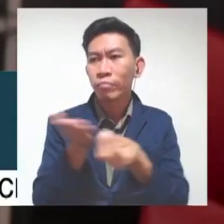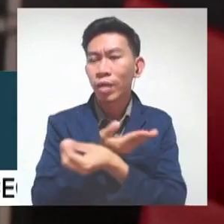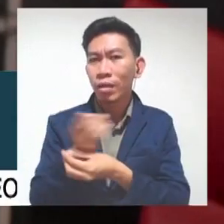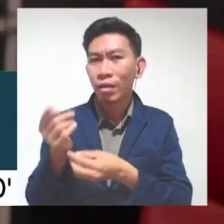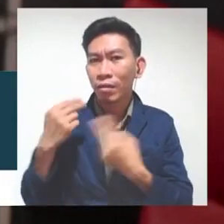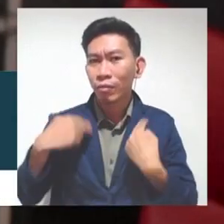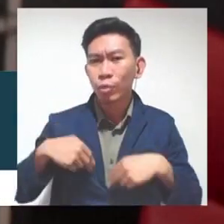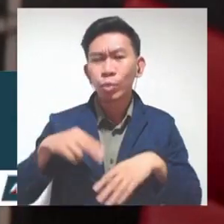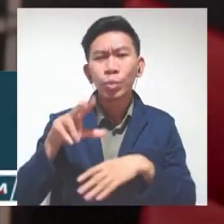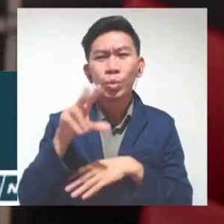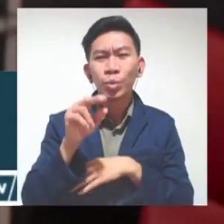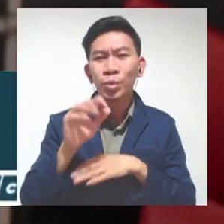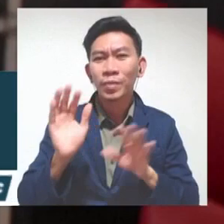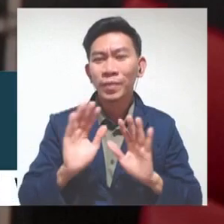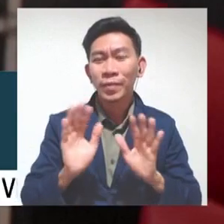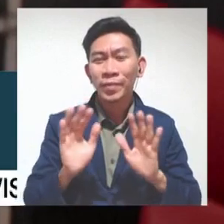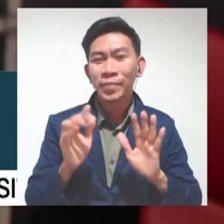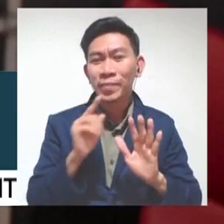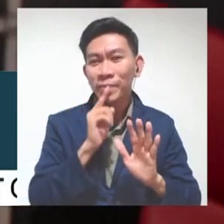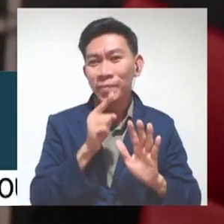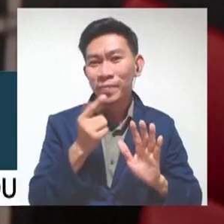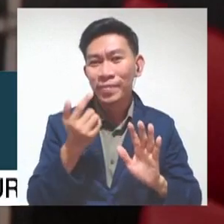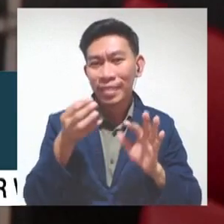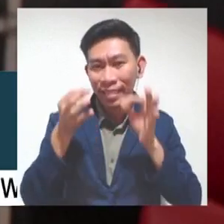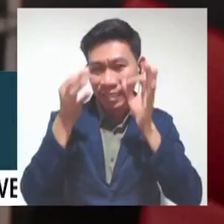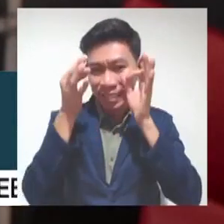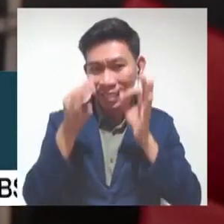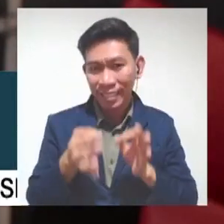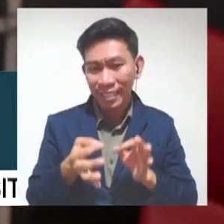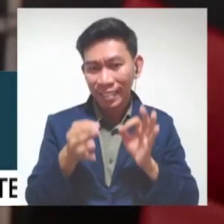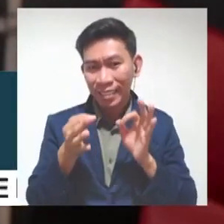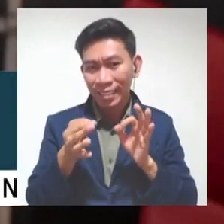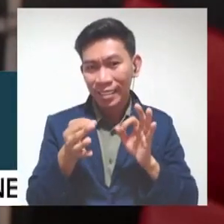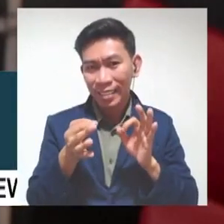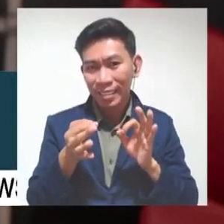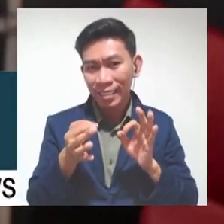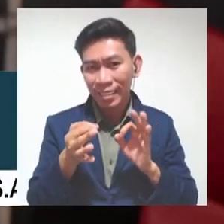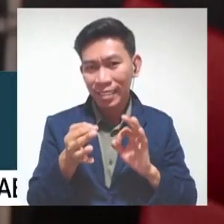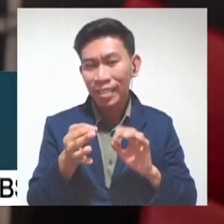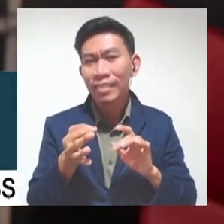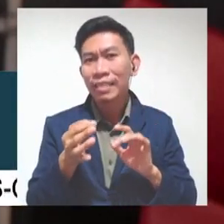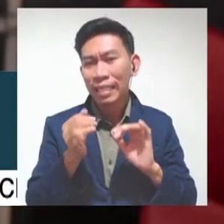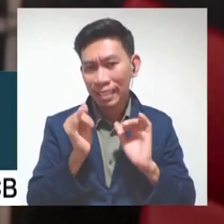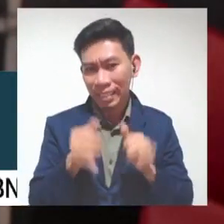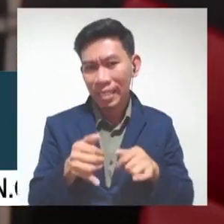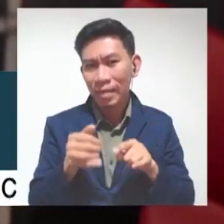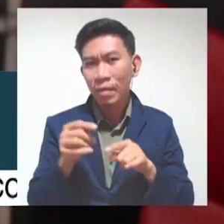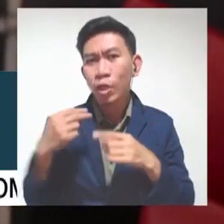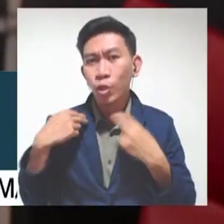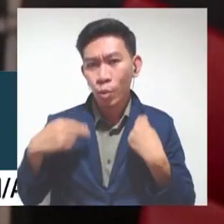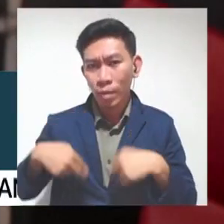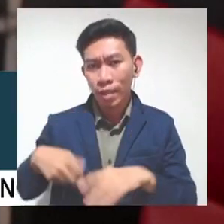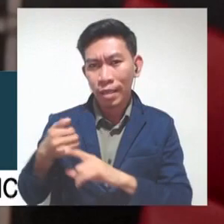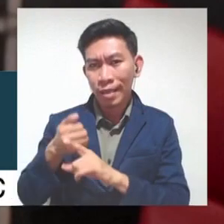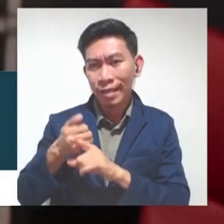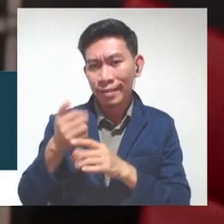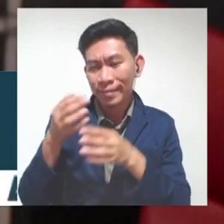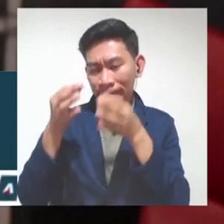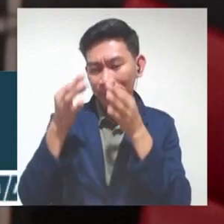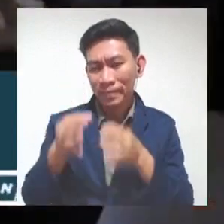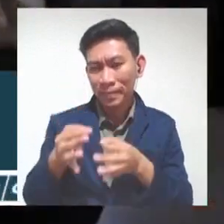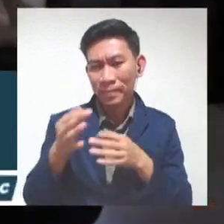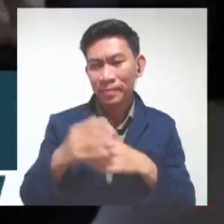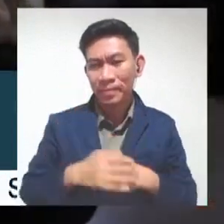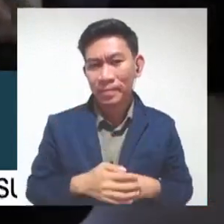major decisions, significant decisions, are still in human executive team